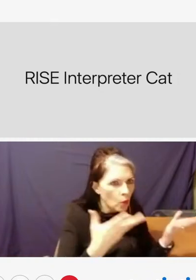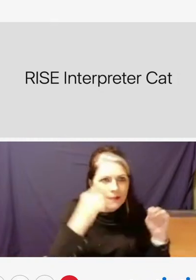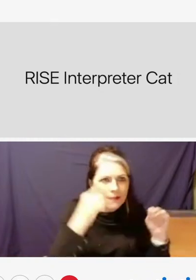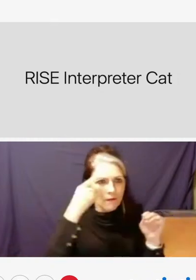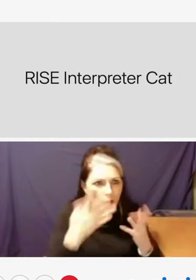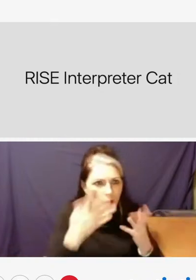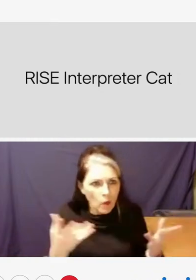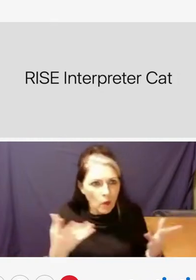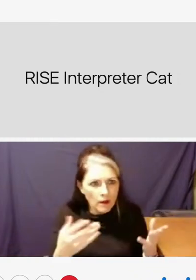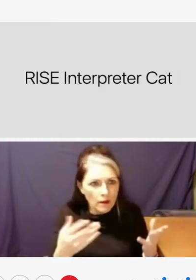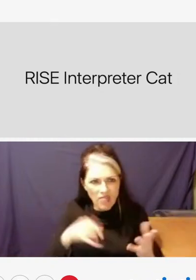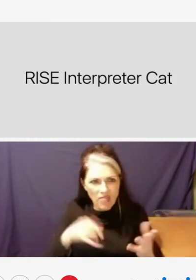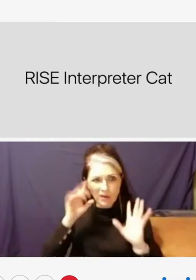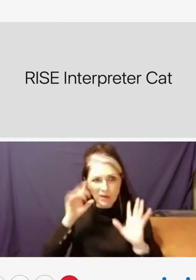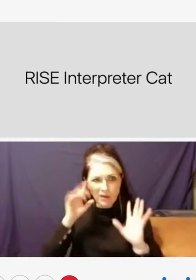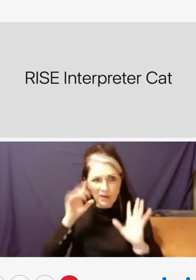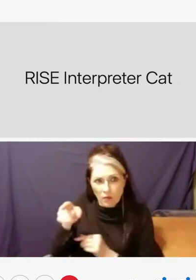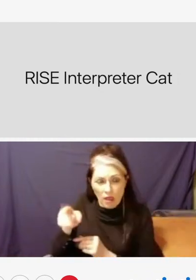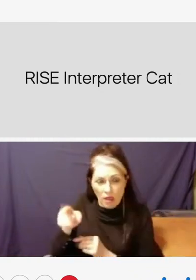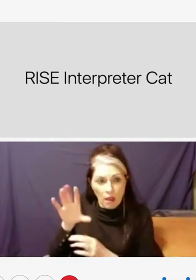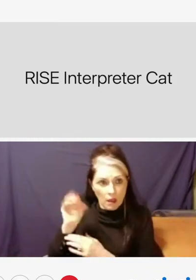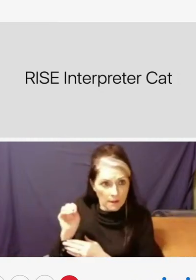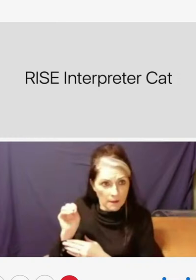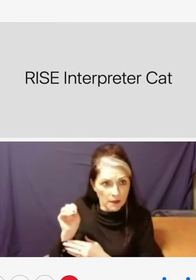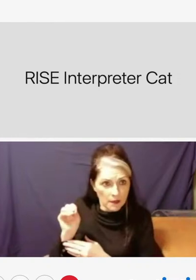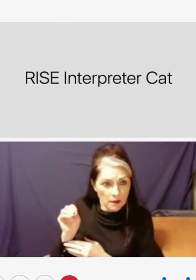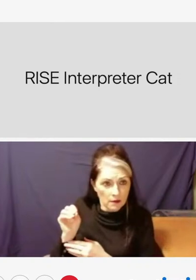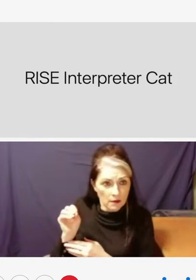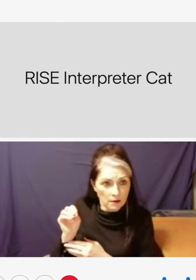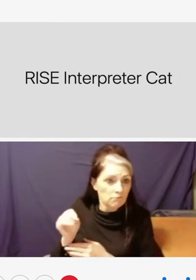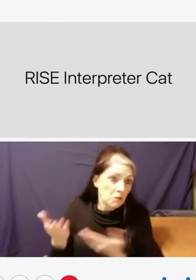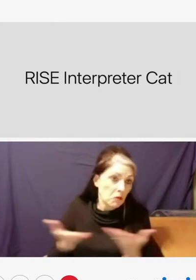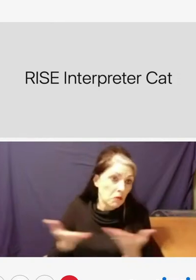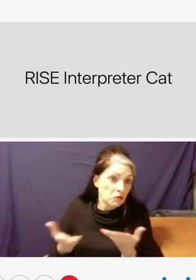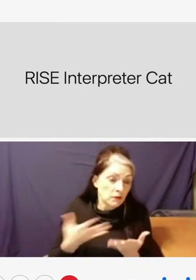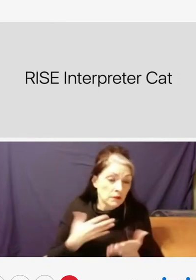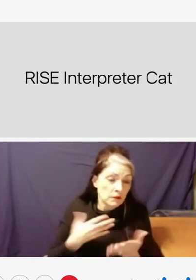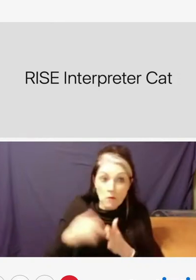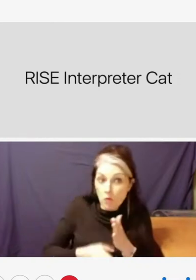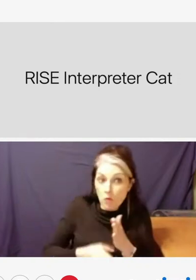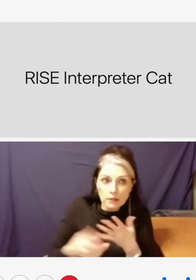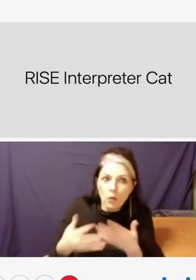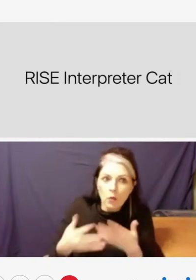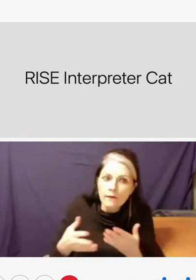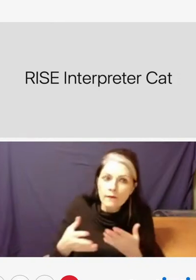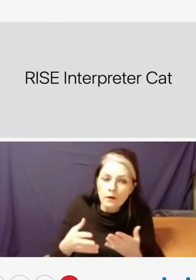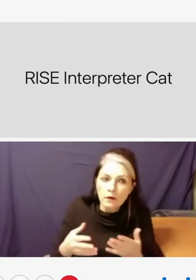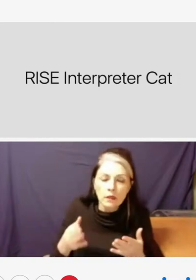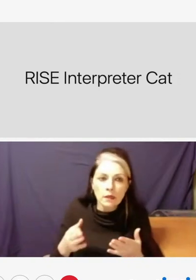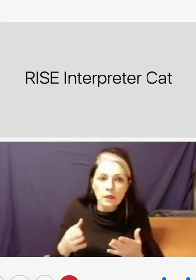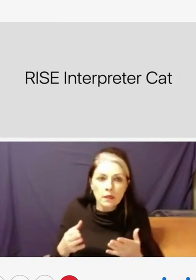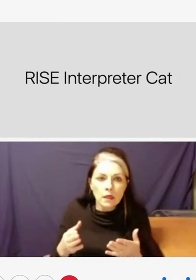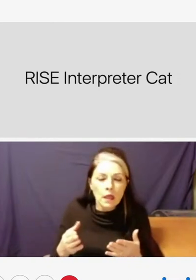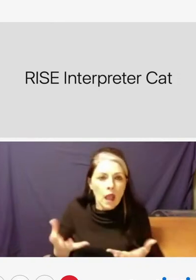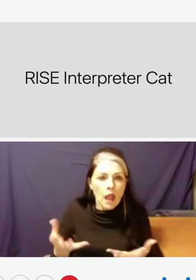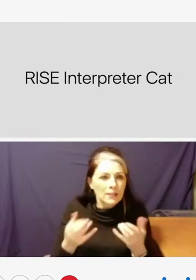company yeah their service and the price you know or whatever and and I just I just wanted to know because